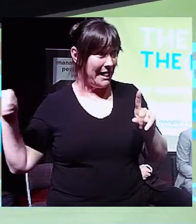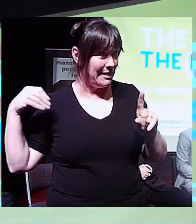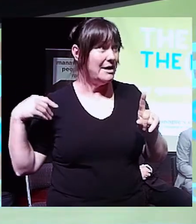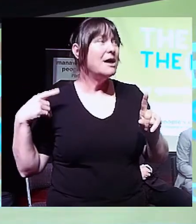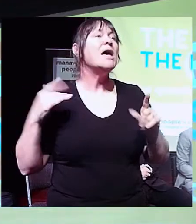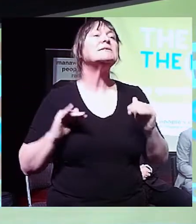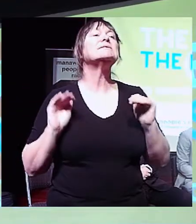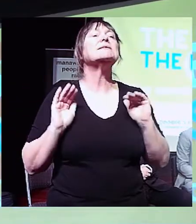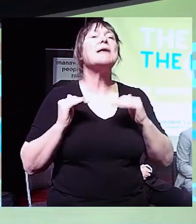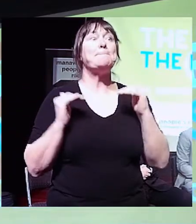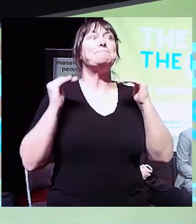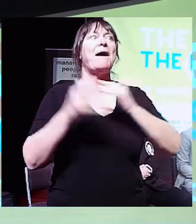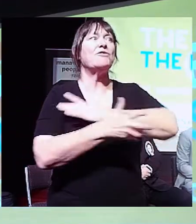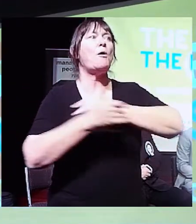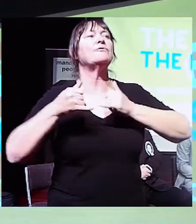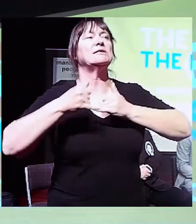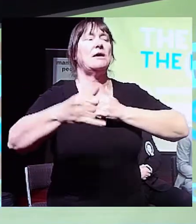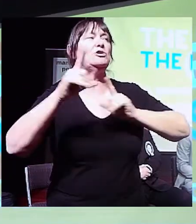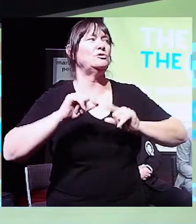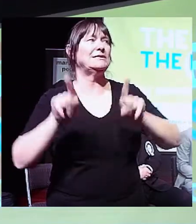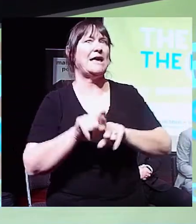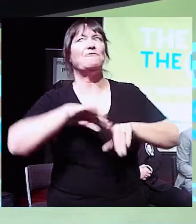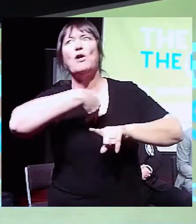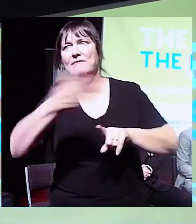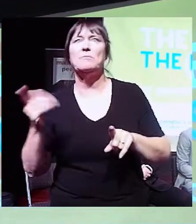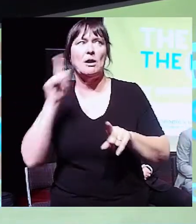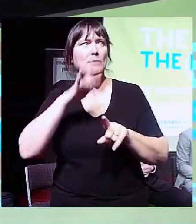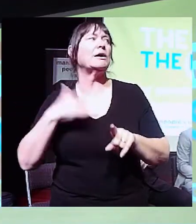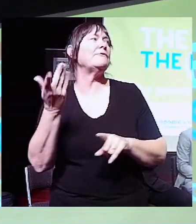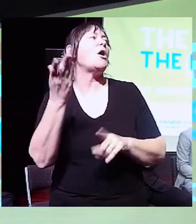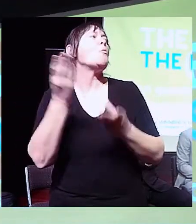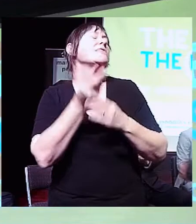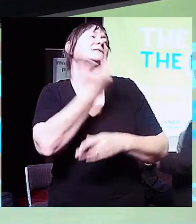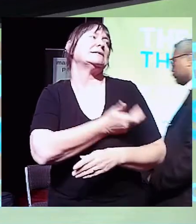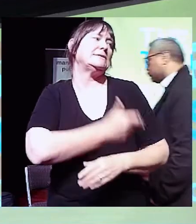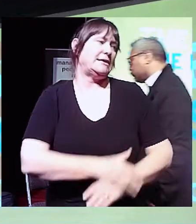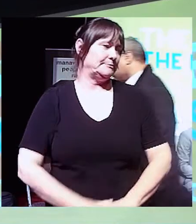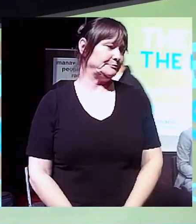line. We need to do that for everybody so that everybody can live with dignity.